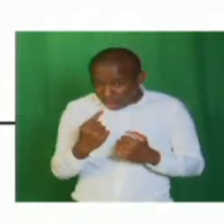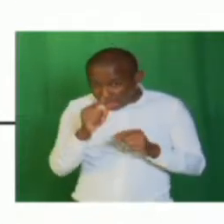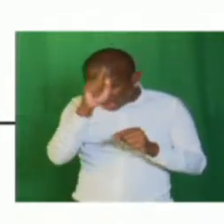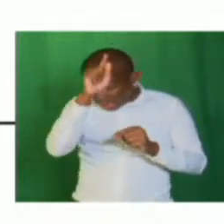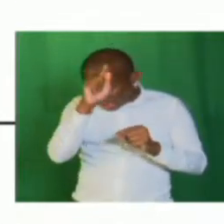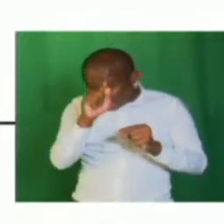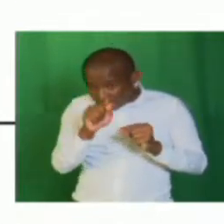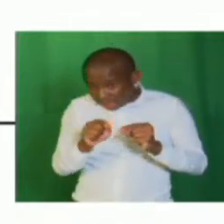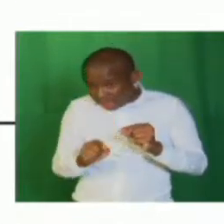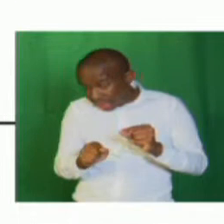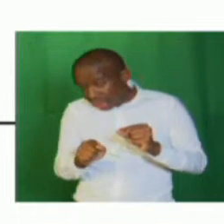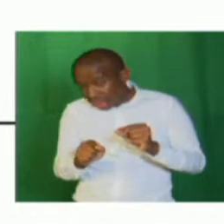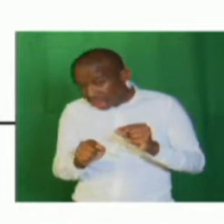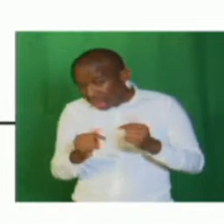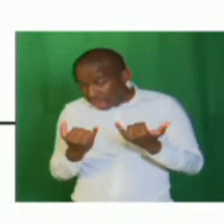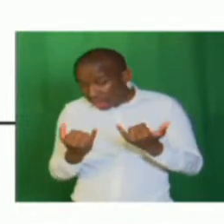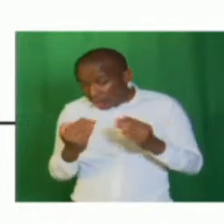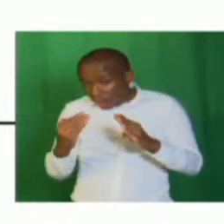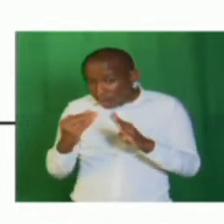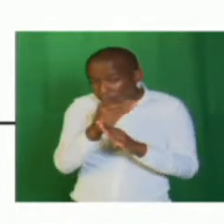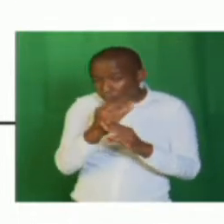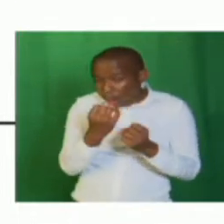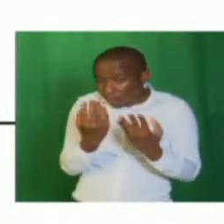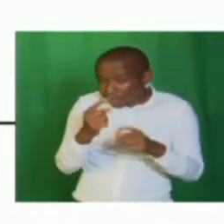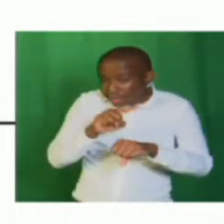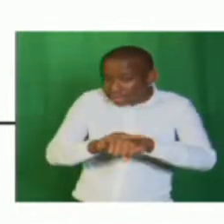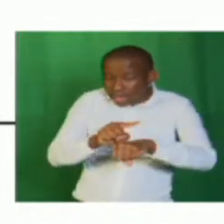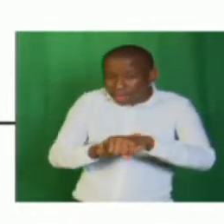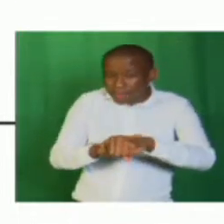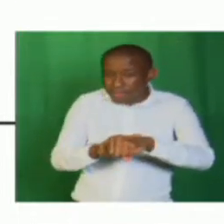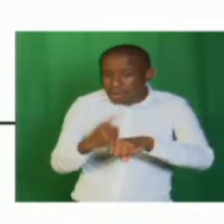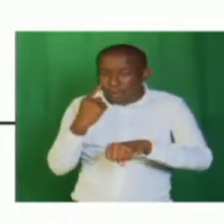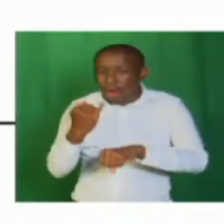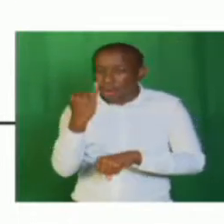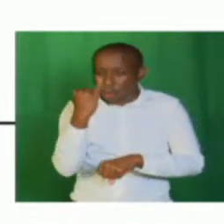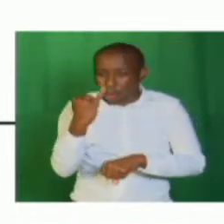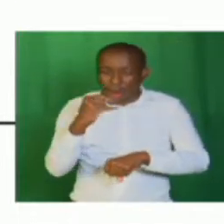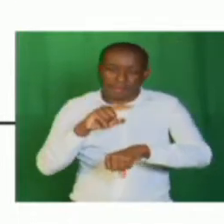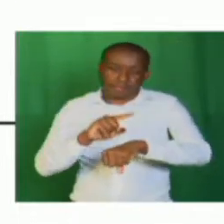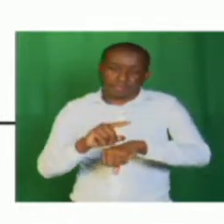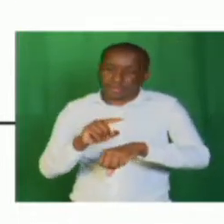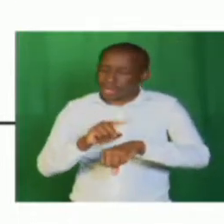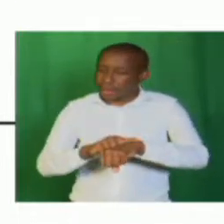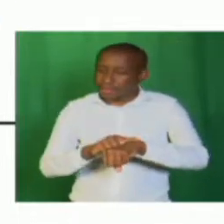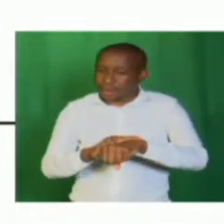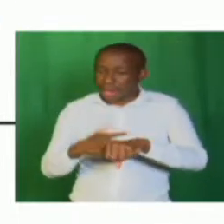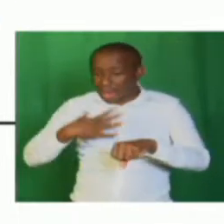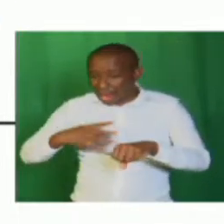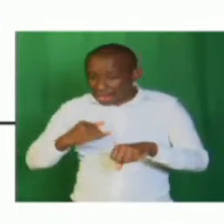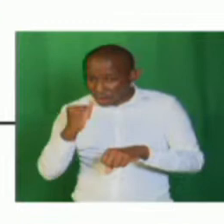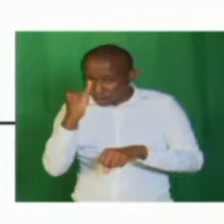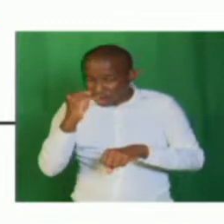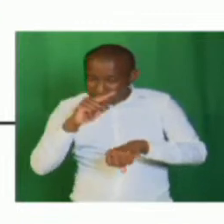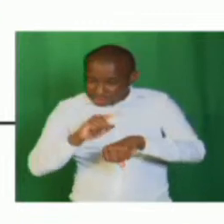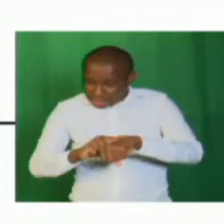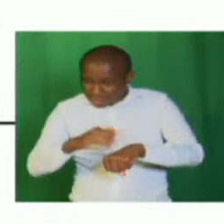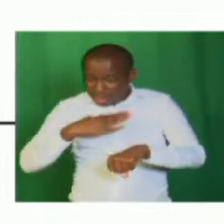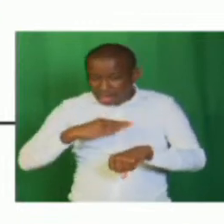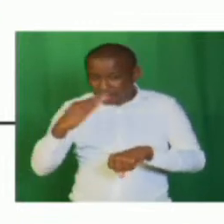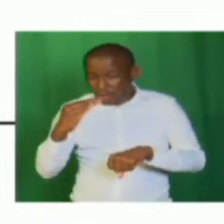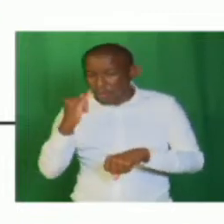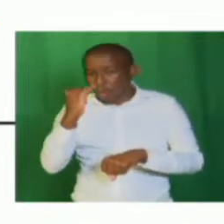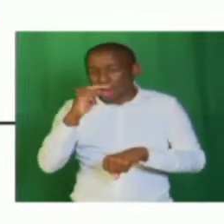has cut the function or the graph on this one point. And then here it has cut on this one point. And then here it has cut on one